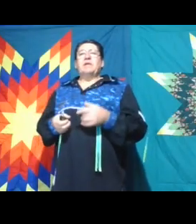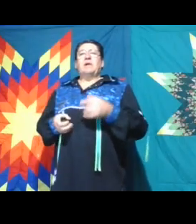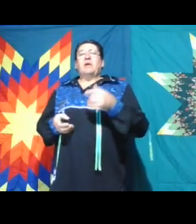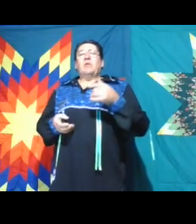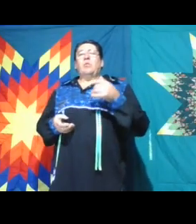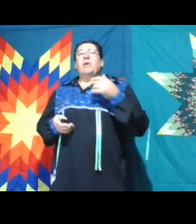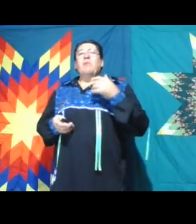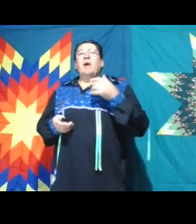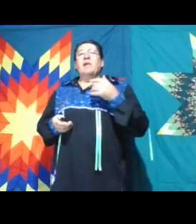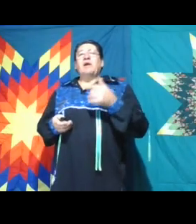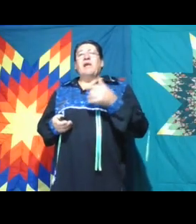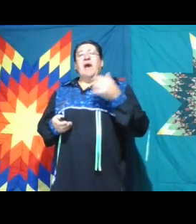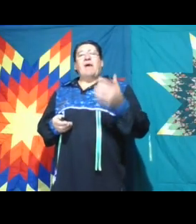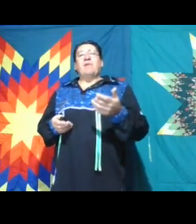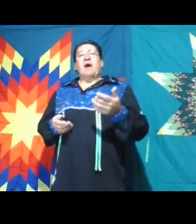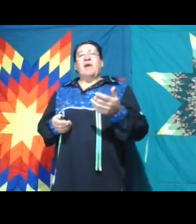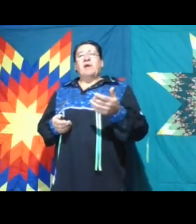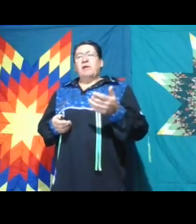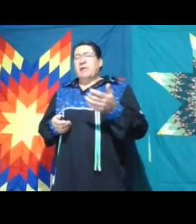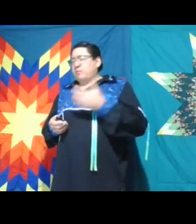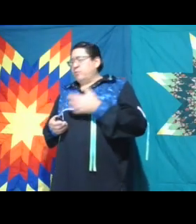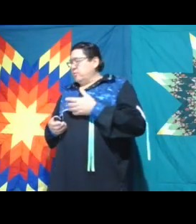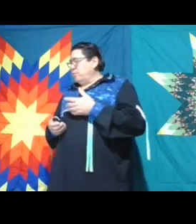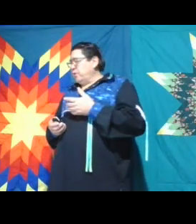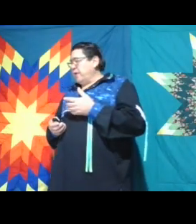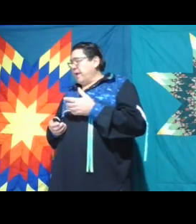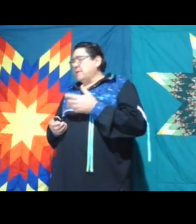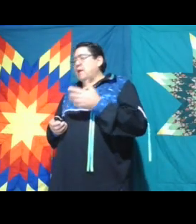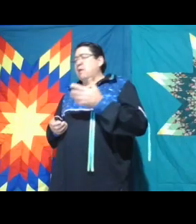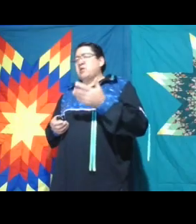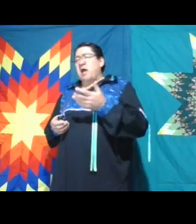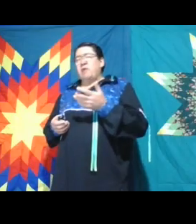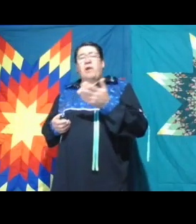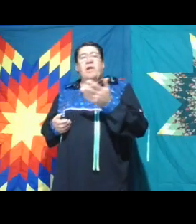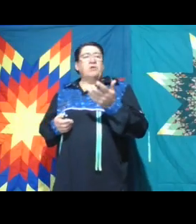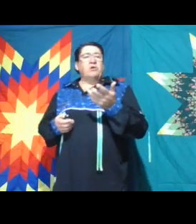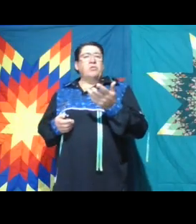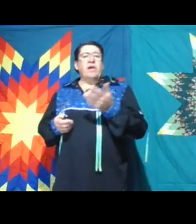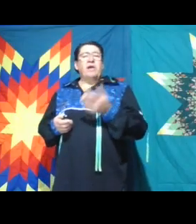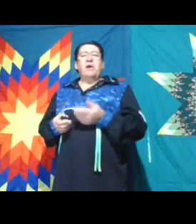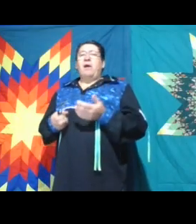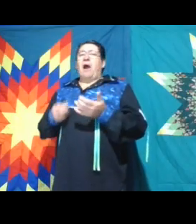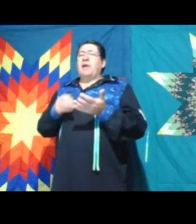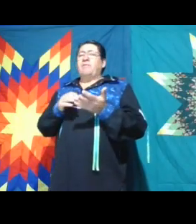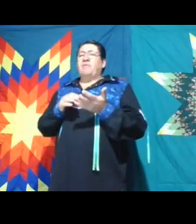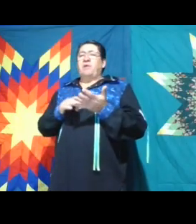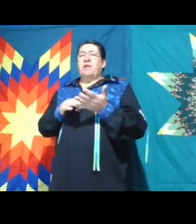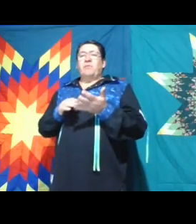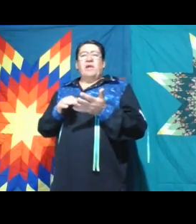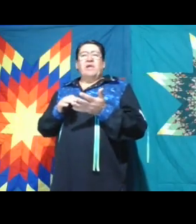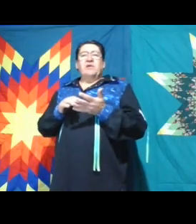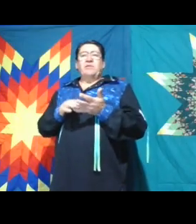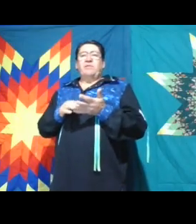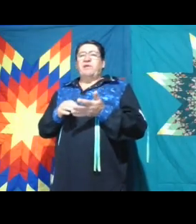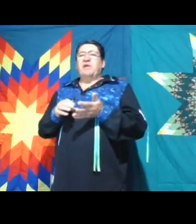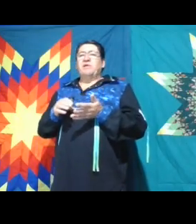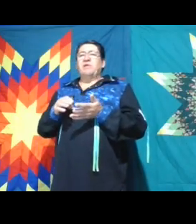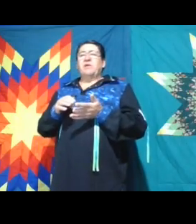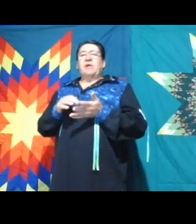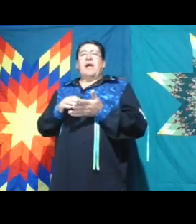experiences, we might not have the eye contact. We'll put our heads down, shy away, look away, either for